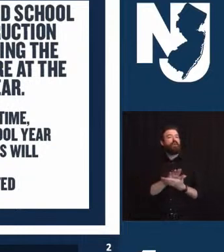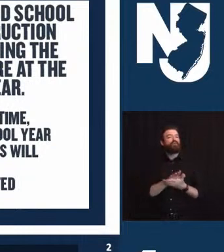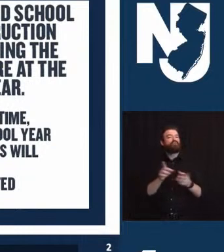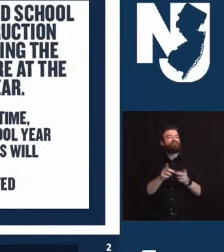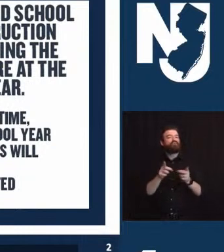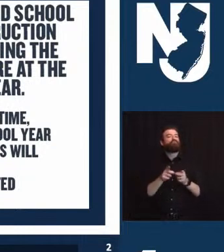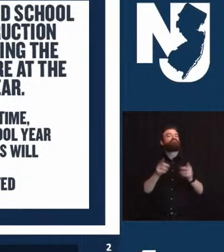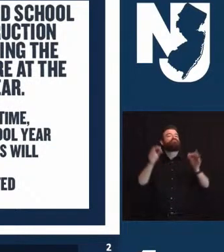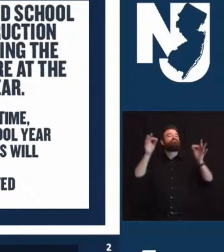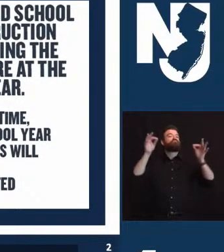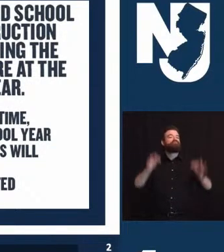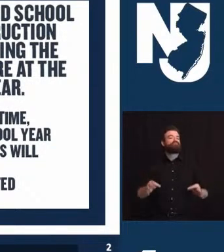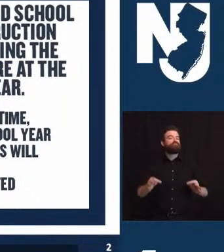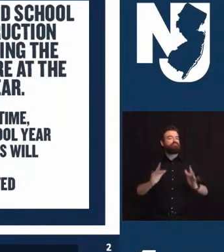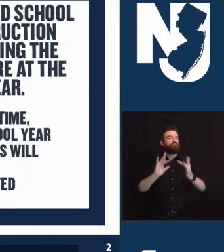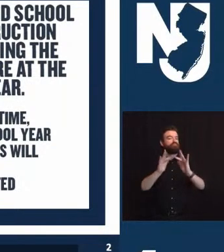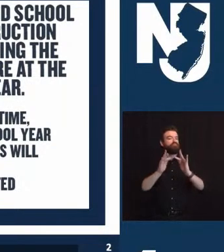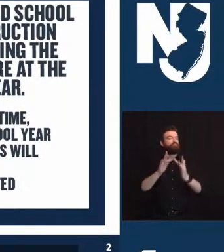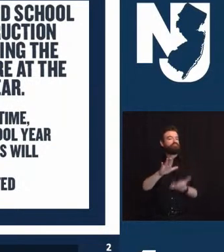the